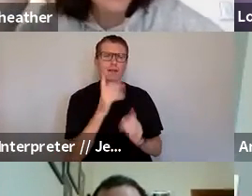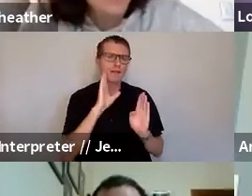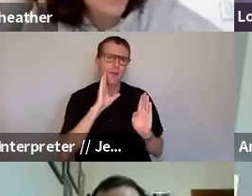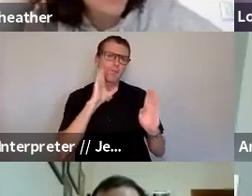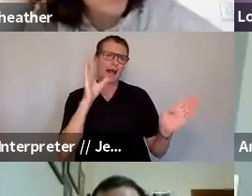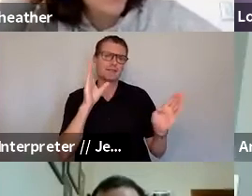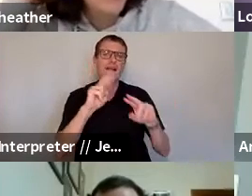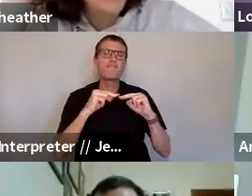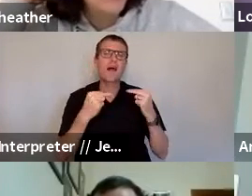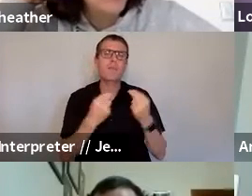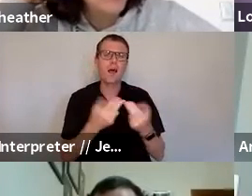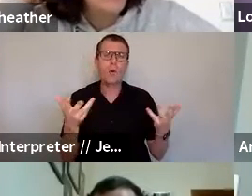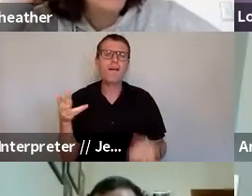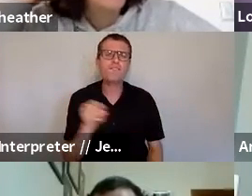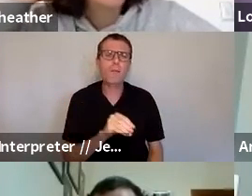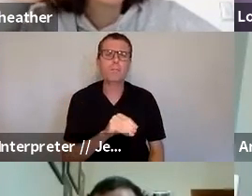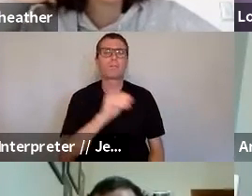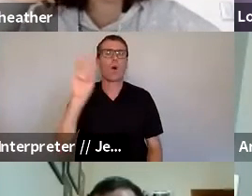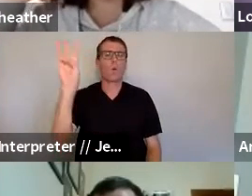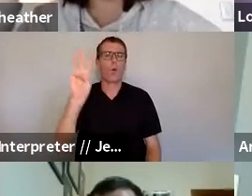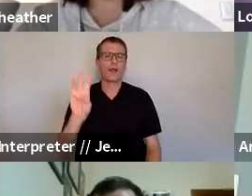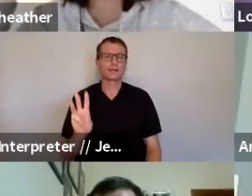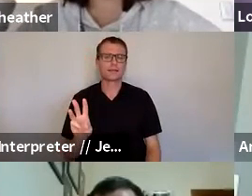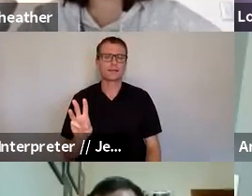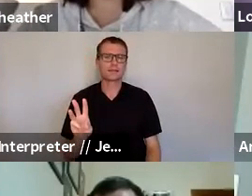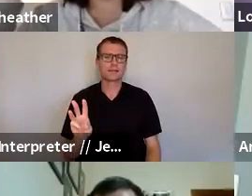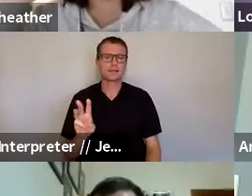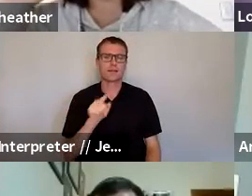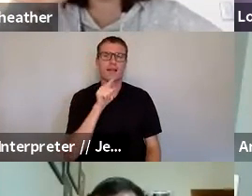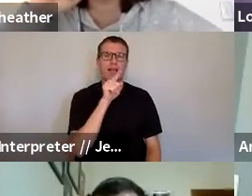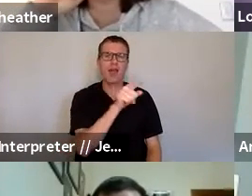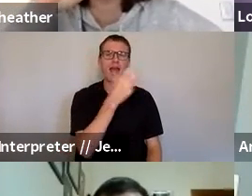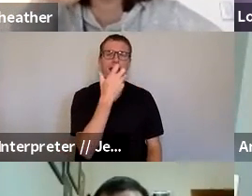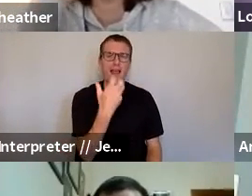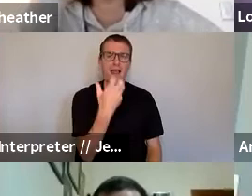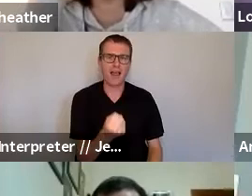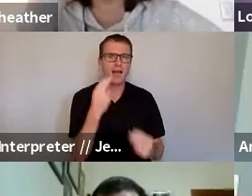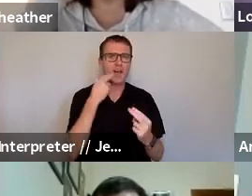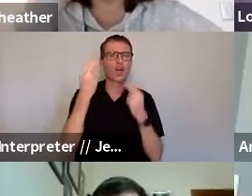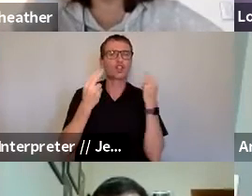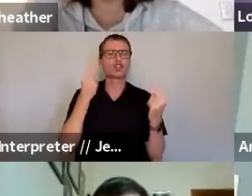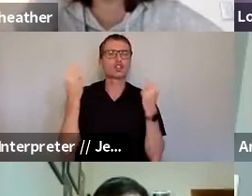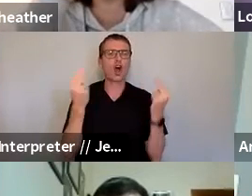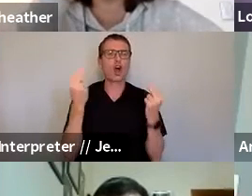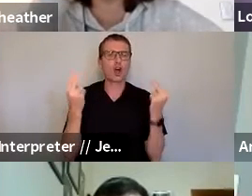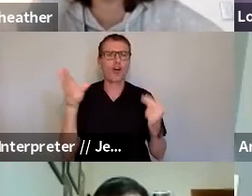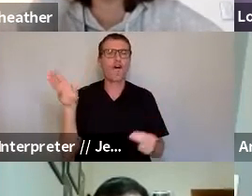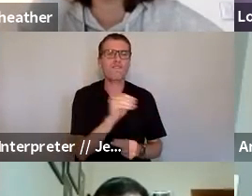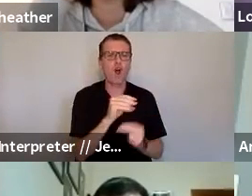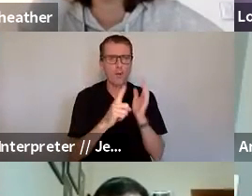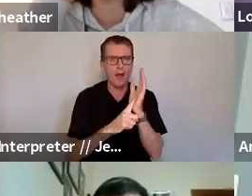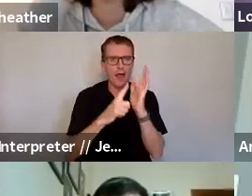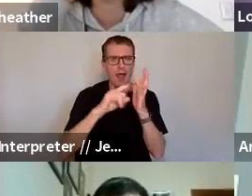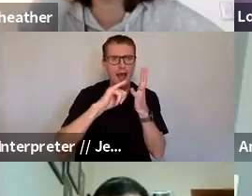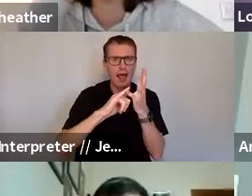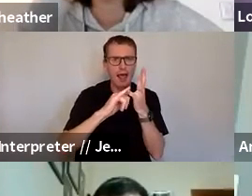Wellington, and I think they were the ones that actually did the song One More Day from Les Miserables. I think it was that family. I